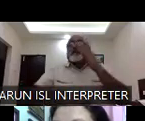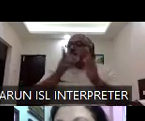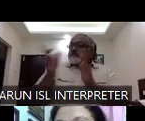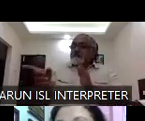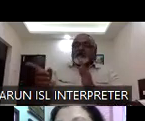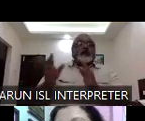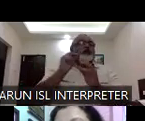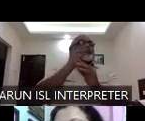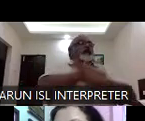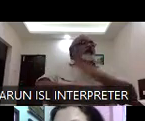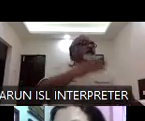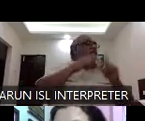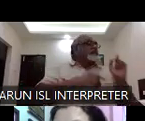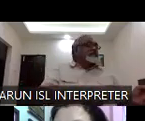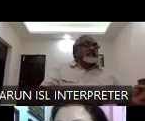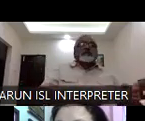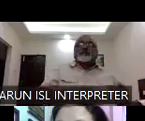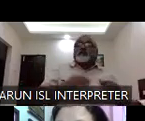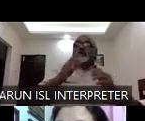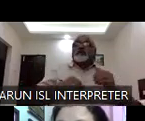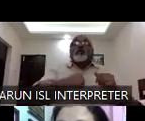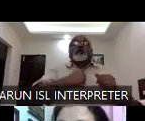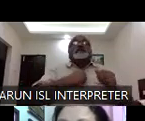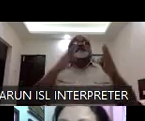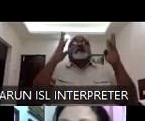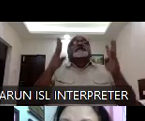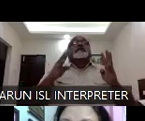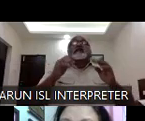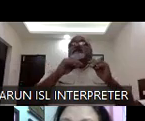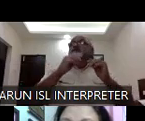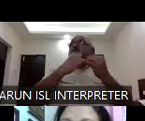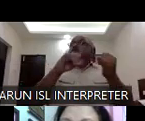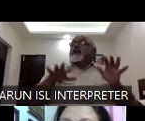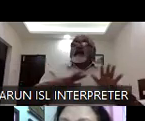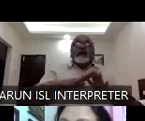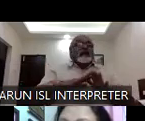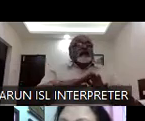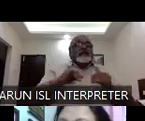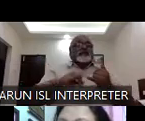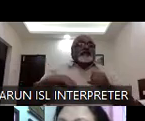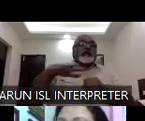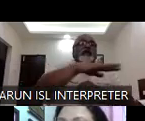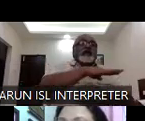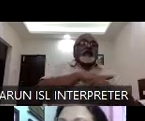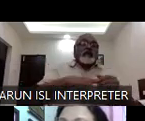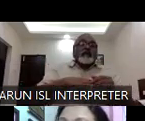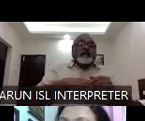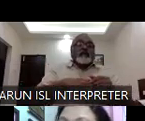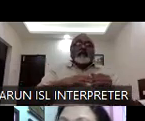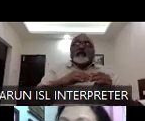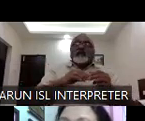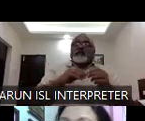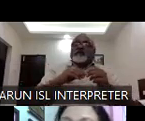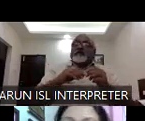hierarchies and oppressive structures of our society. And these are coming from the intergenerational transfer of